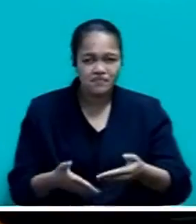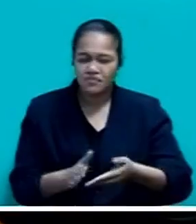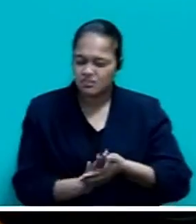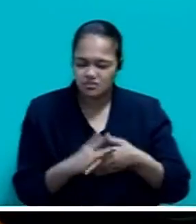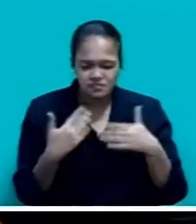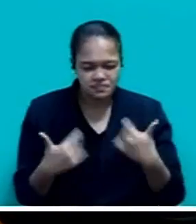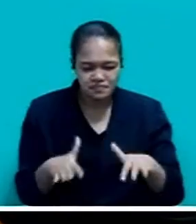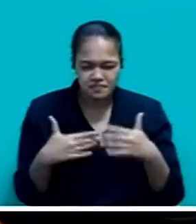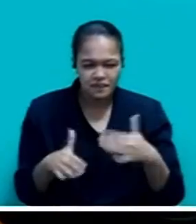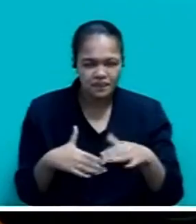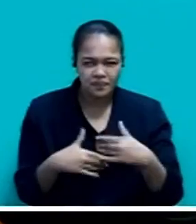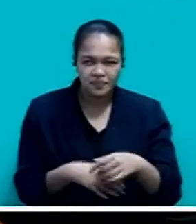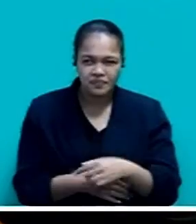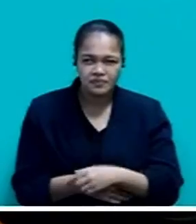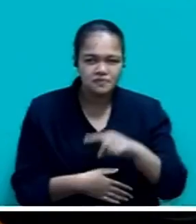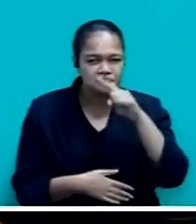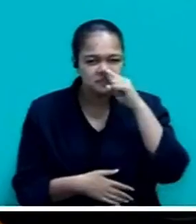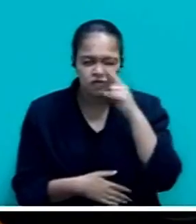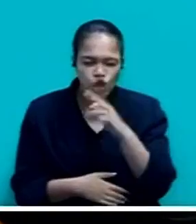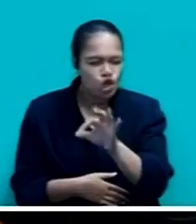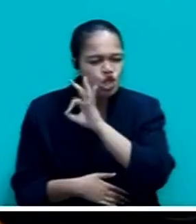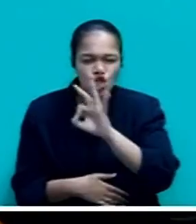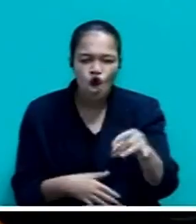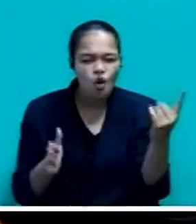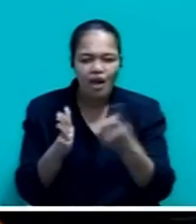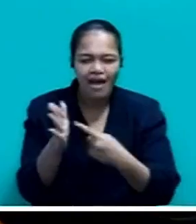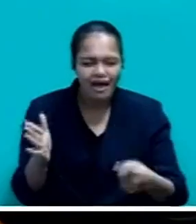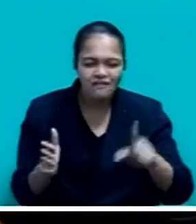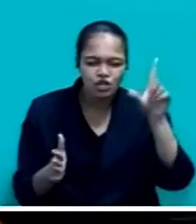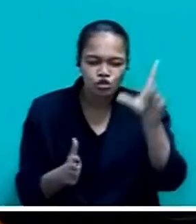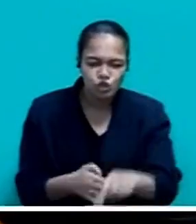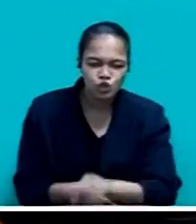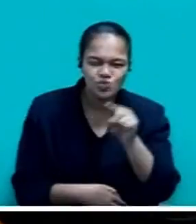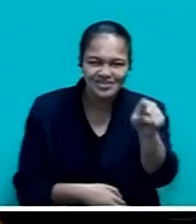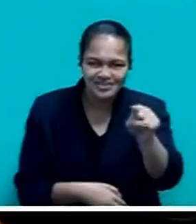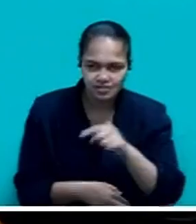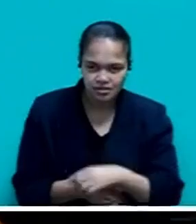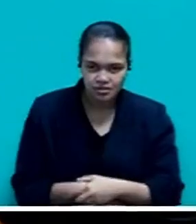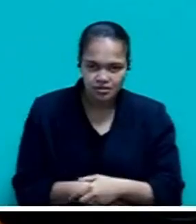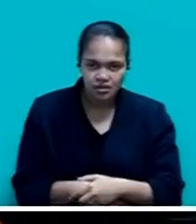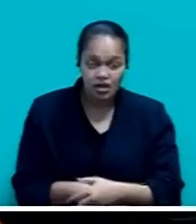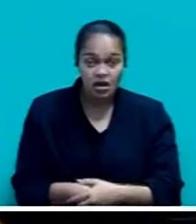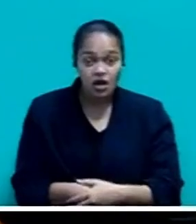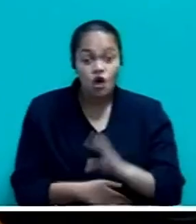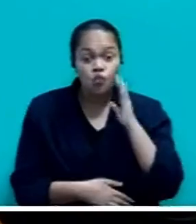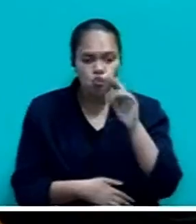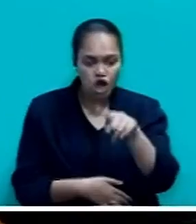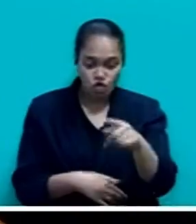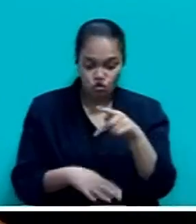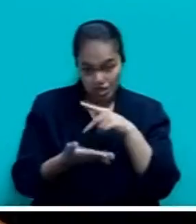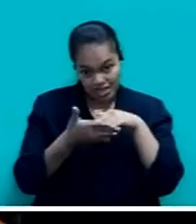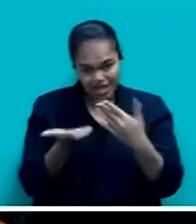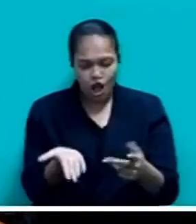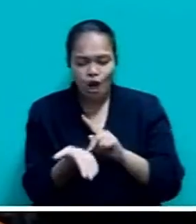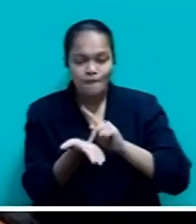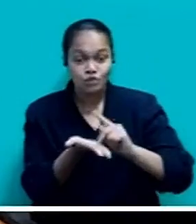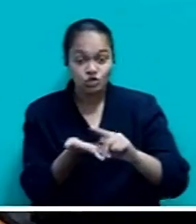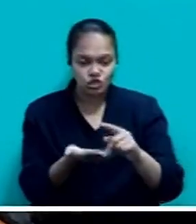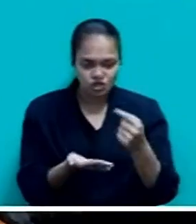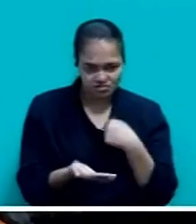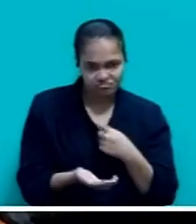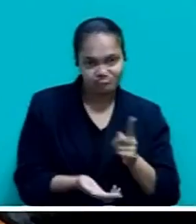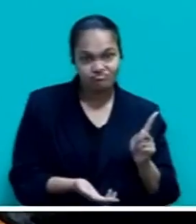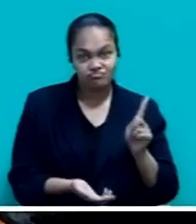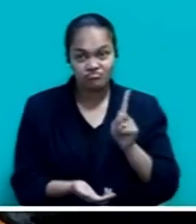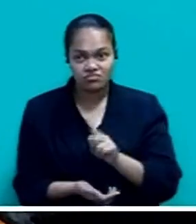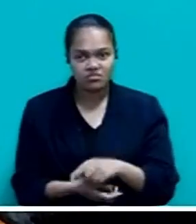when you say, don't ever do this. And then when you're in a position to make that decision to not do it,